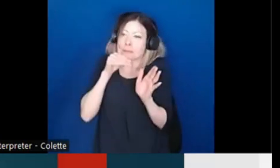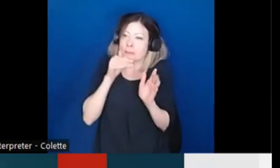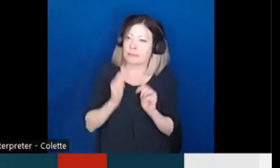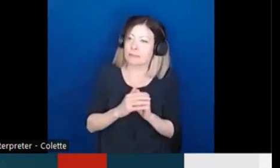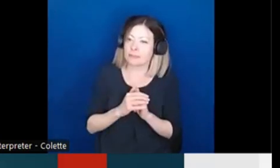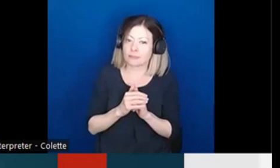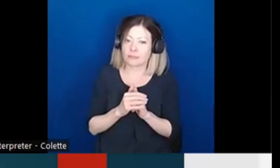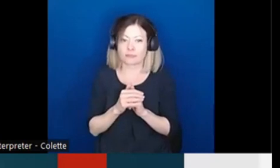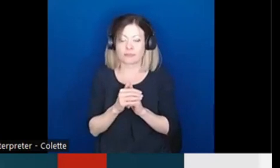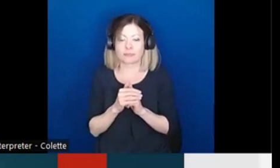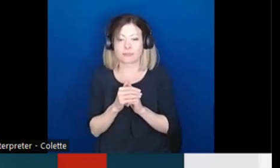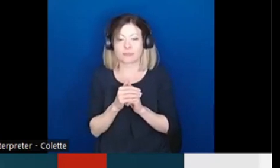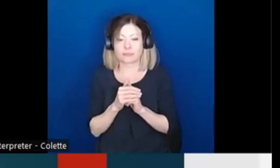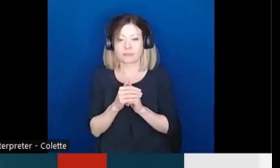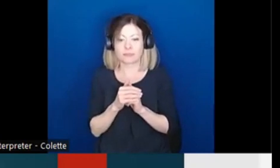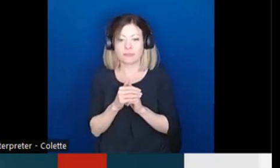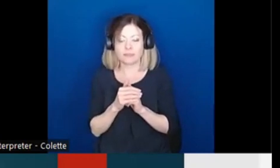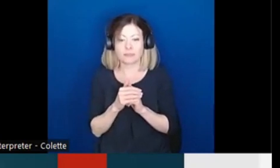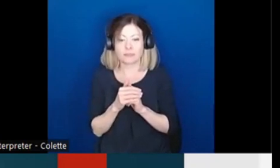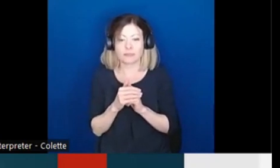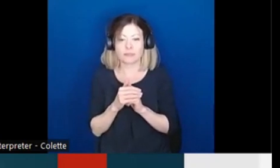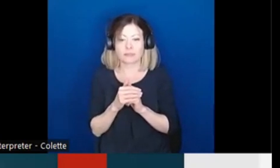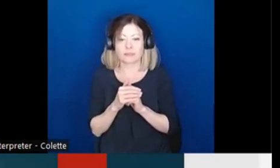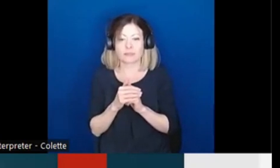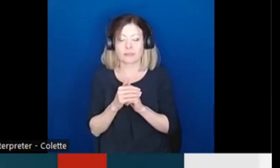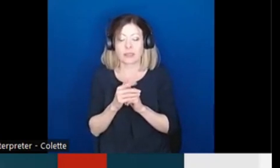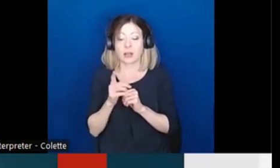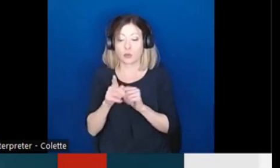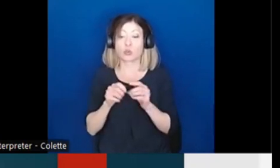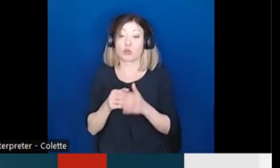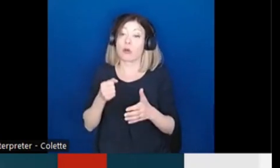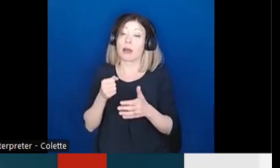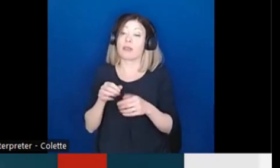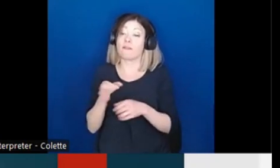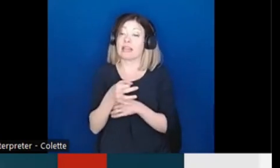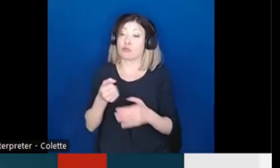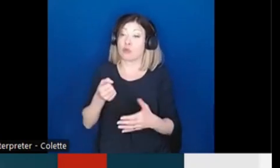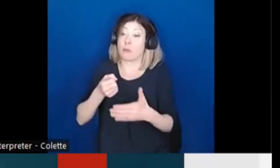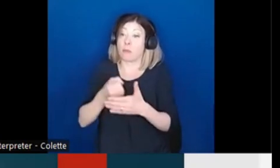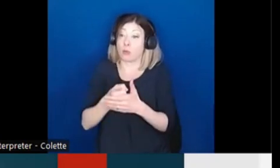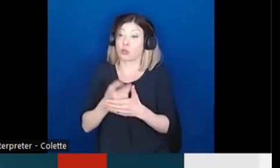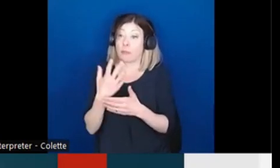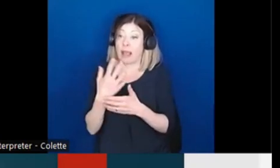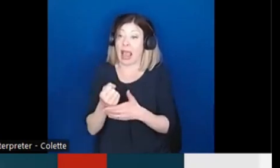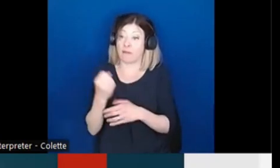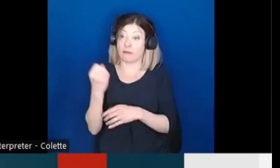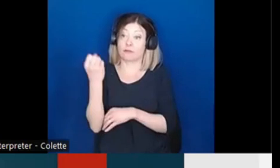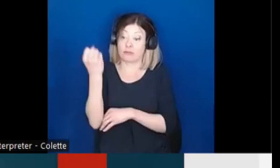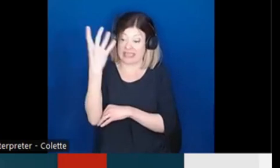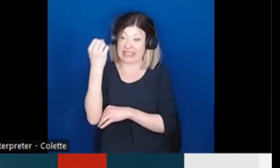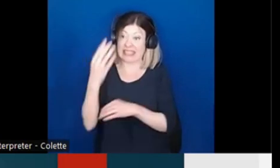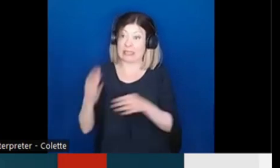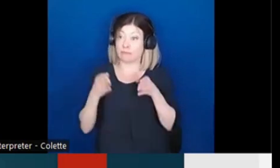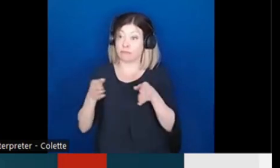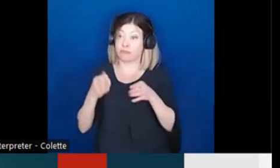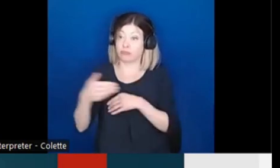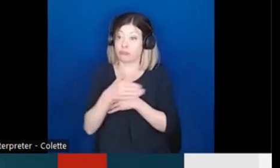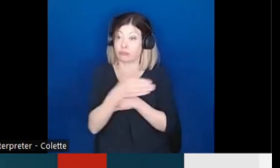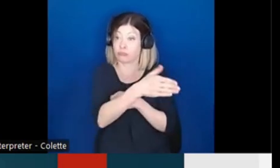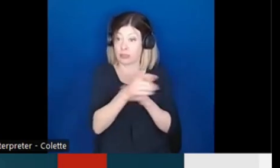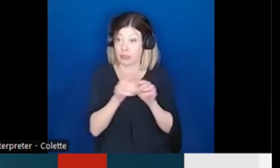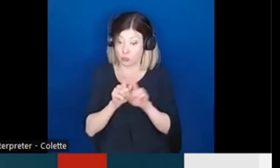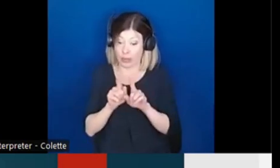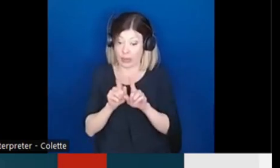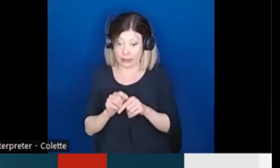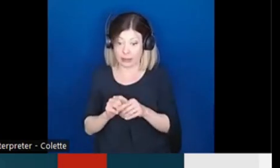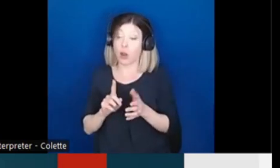steam railway station at the bottom of the village. The image on the left, and if you can see it, you can